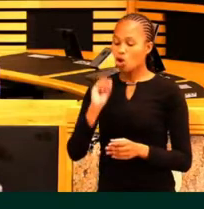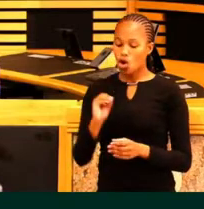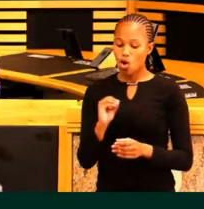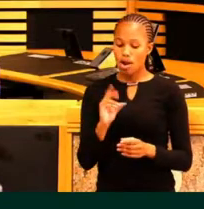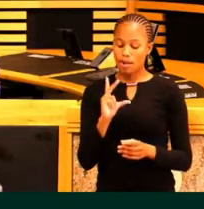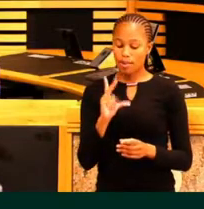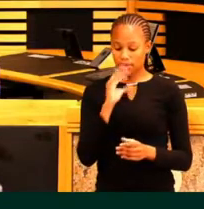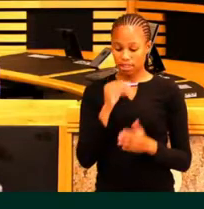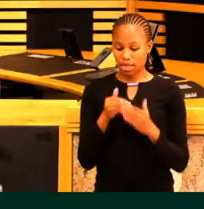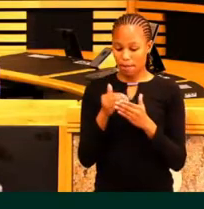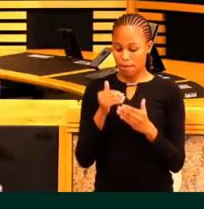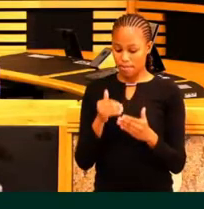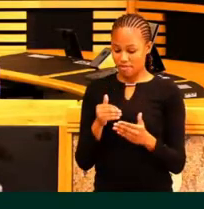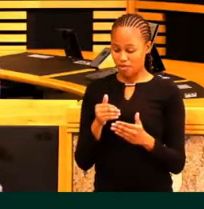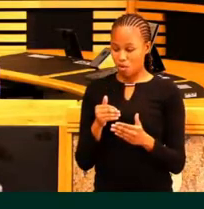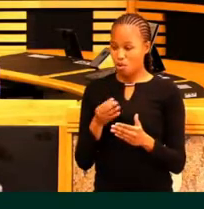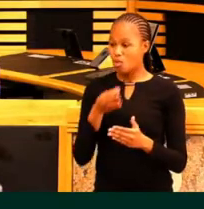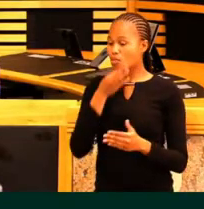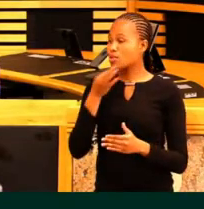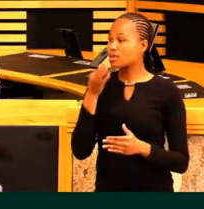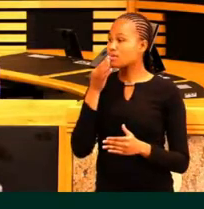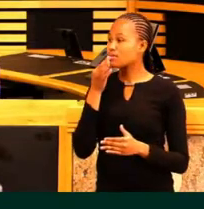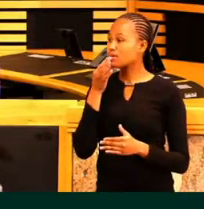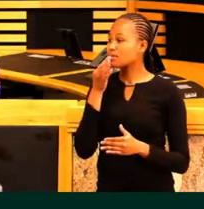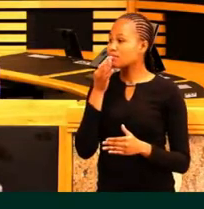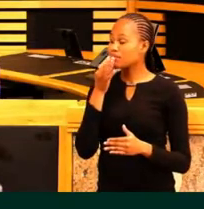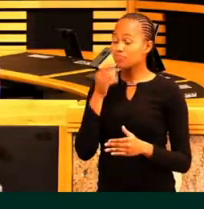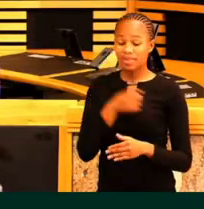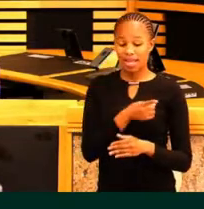my colleagues that are saying